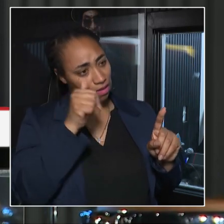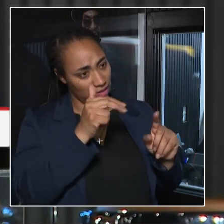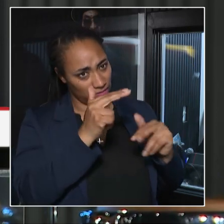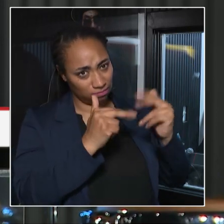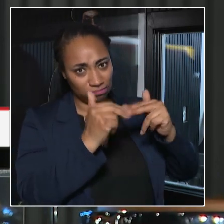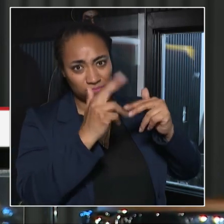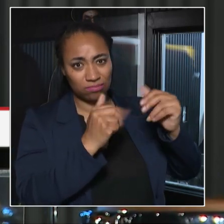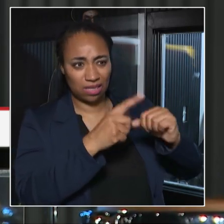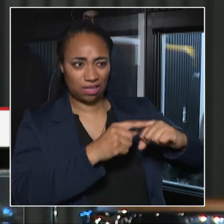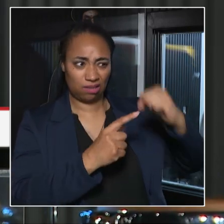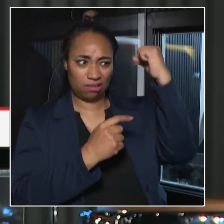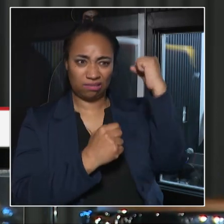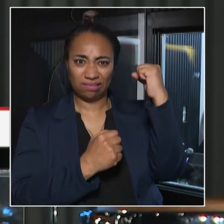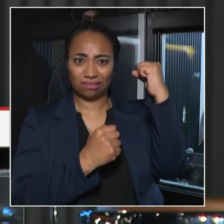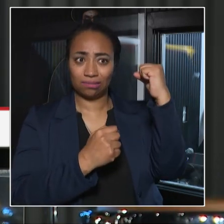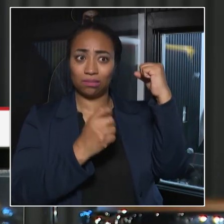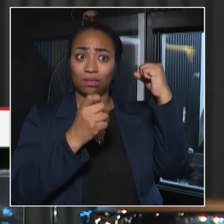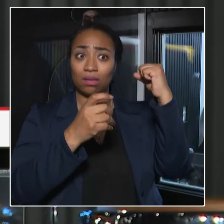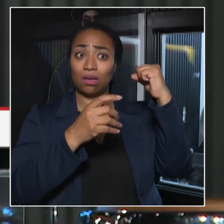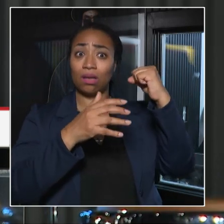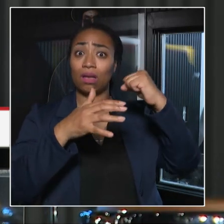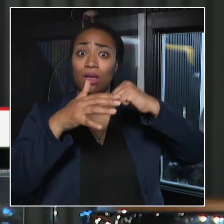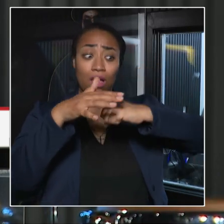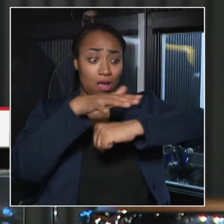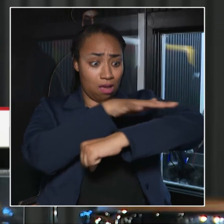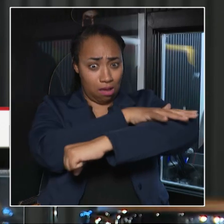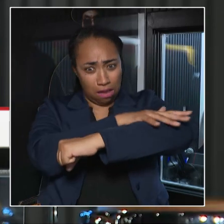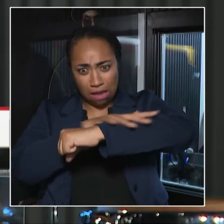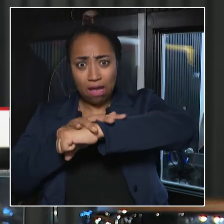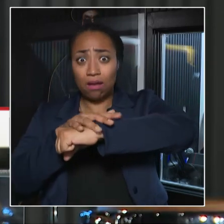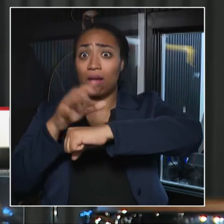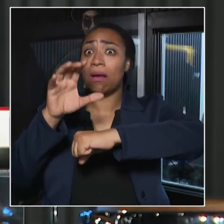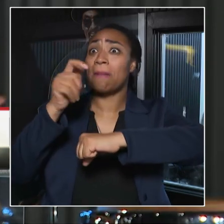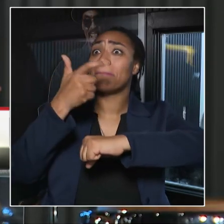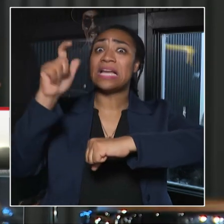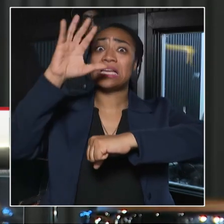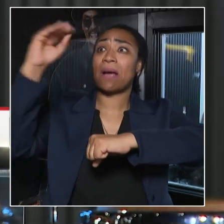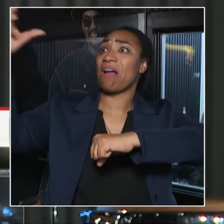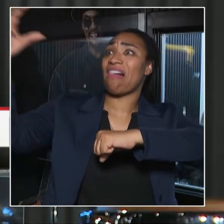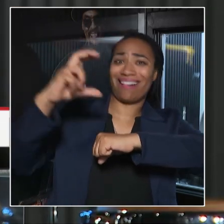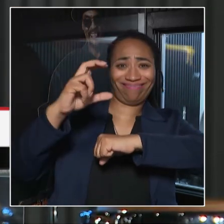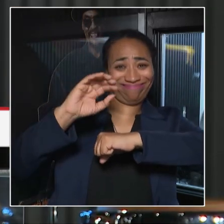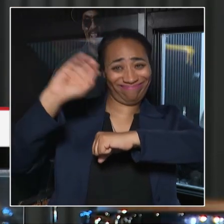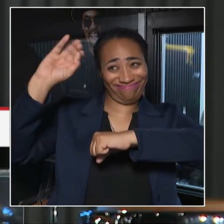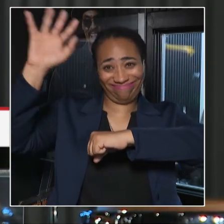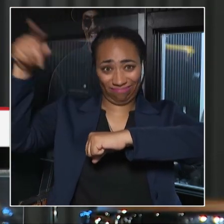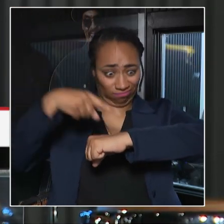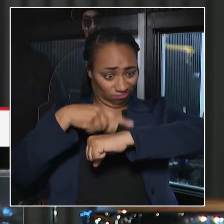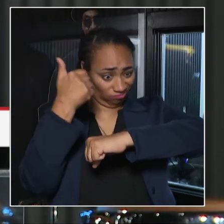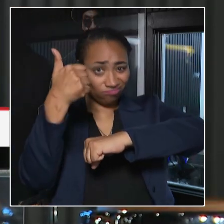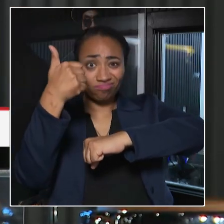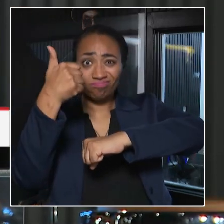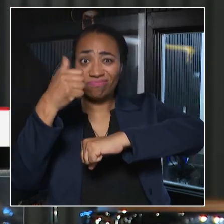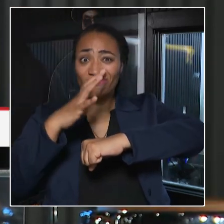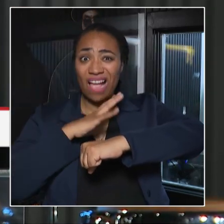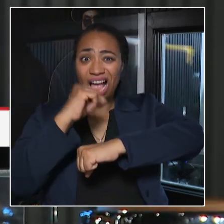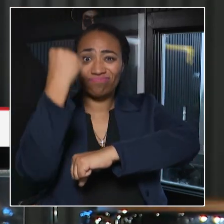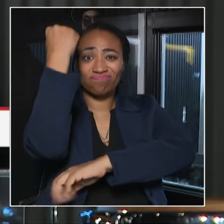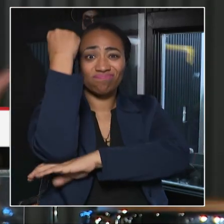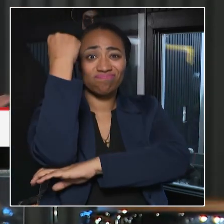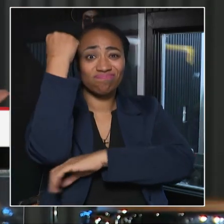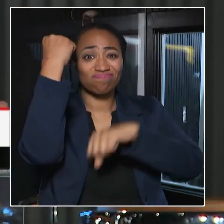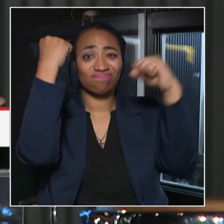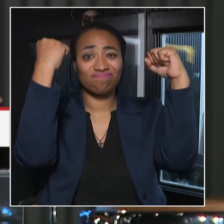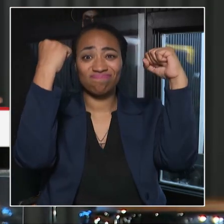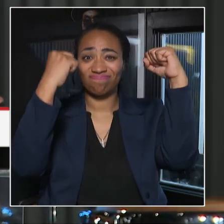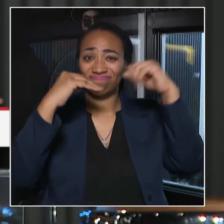corporation. It's brought to you by the people, and what a privilege it is to partner with somebody who can do that. So thank you, Mo. And